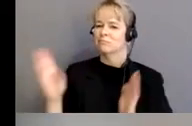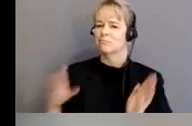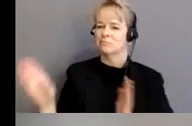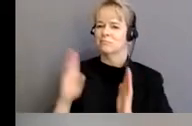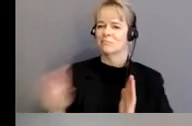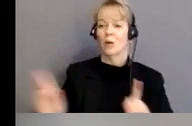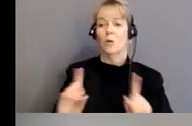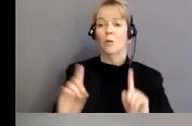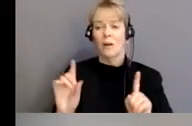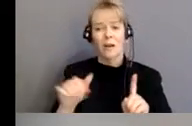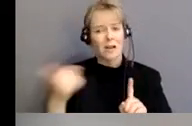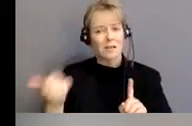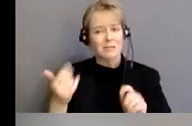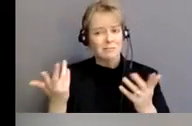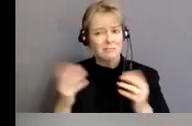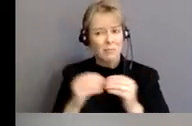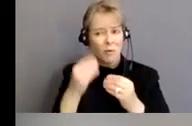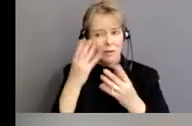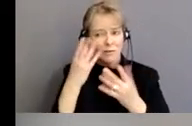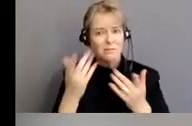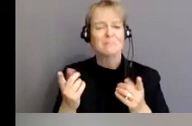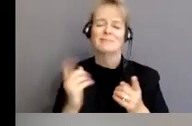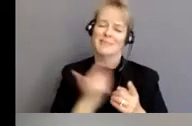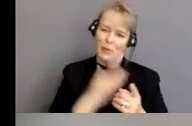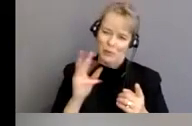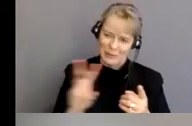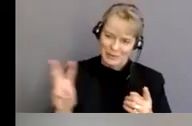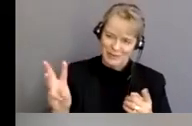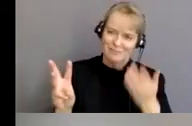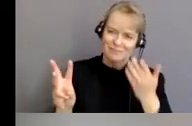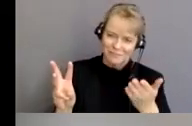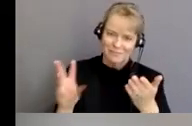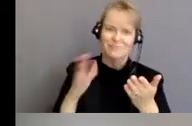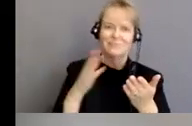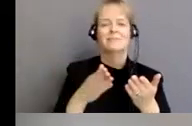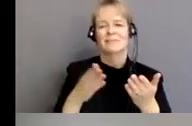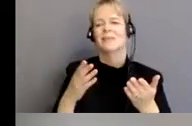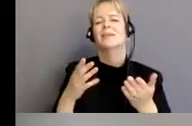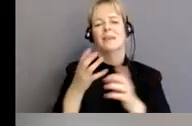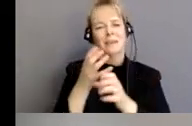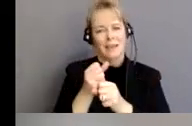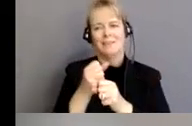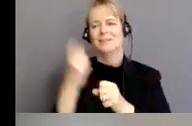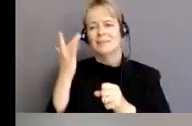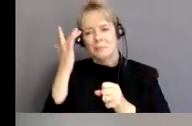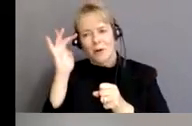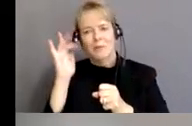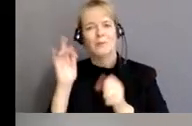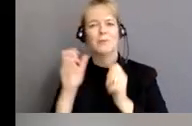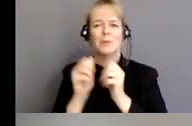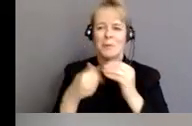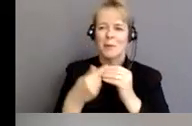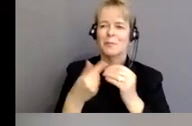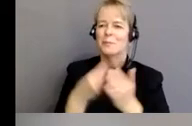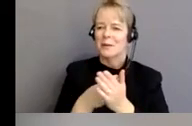additional information? We talk about our website, getsmarteraboutmoney.ca. Great website. And not because I work